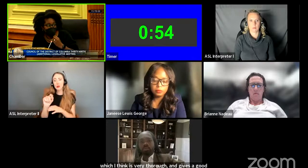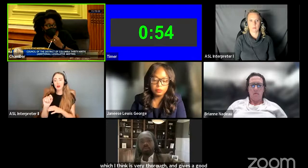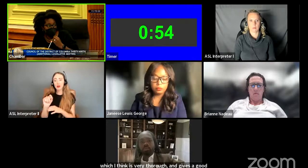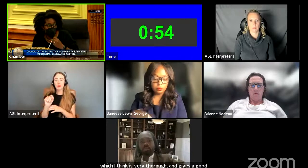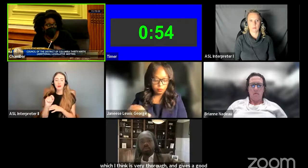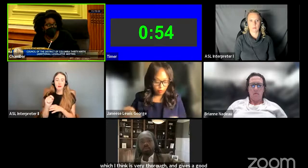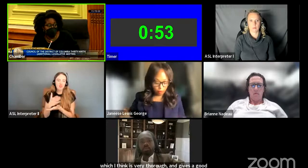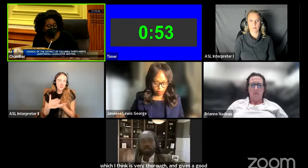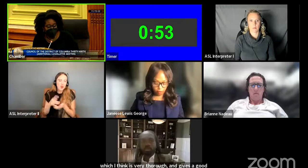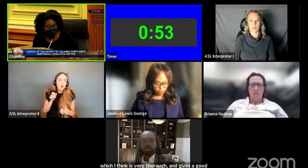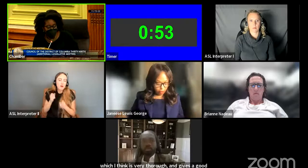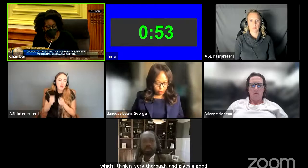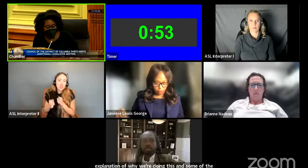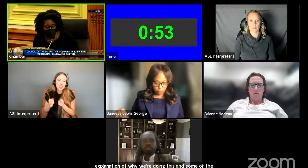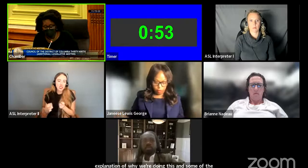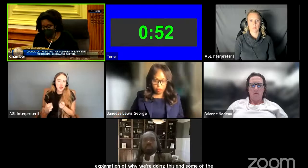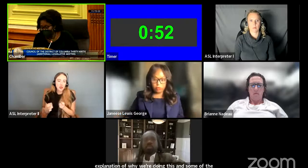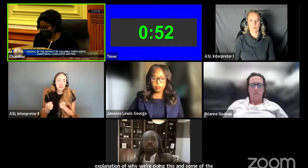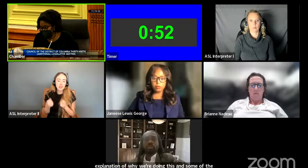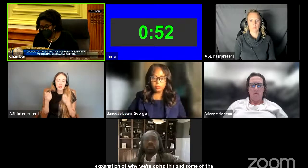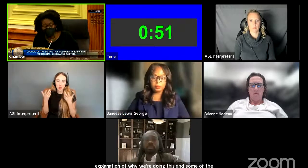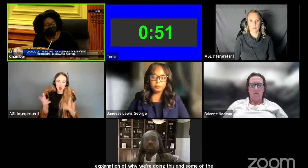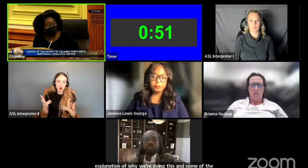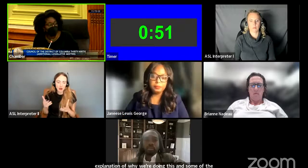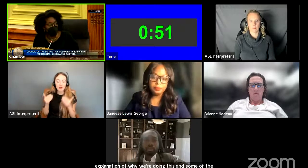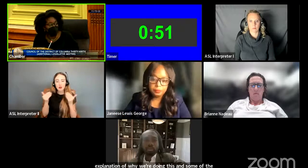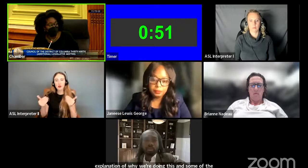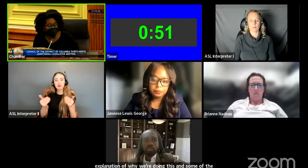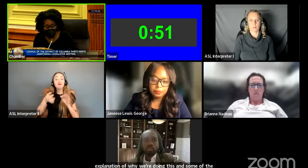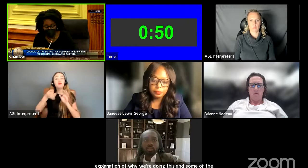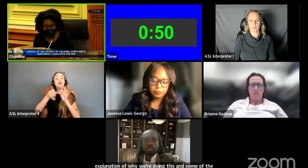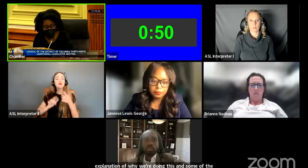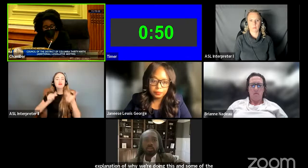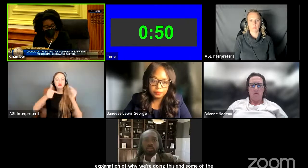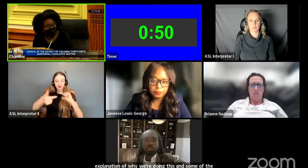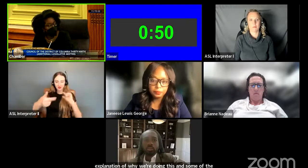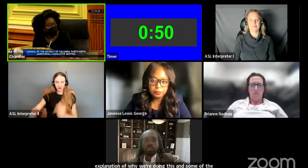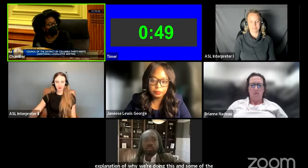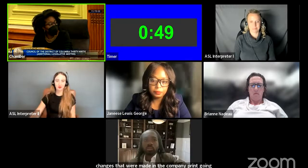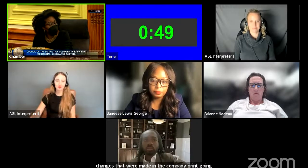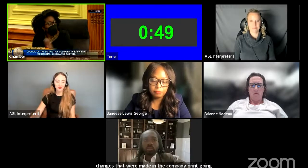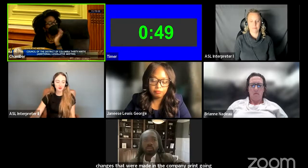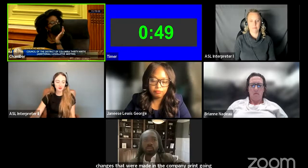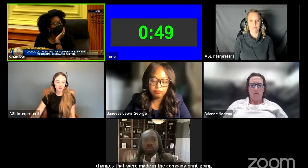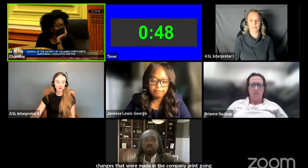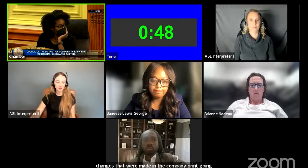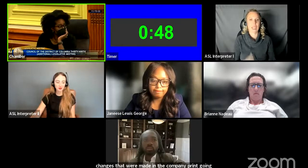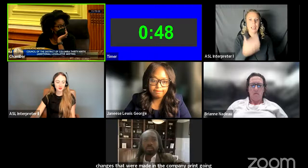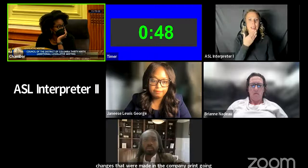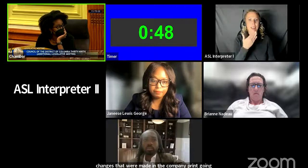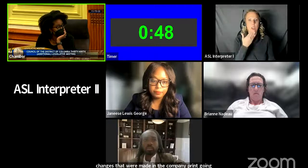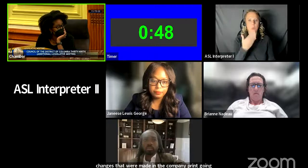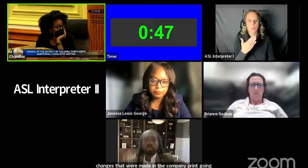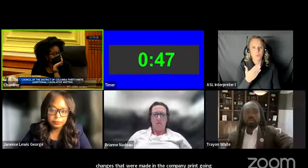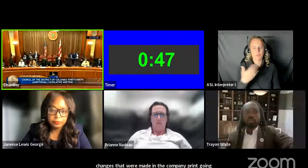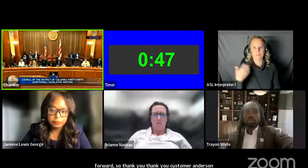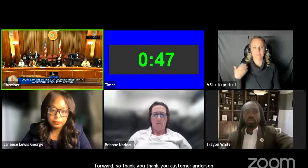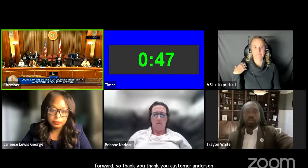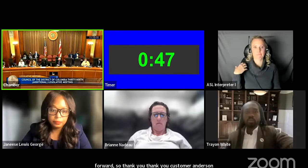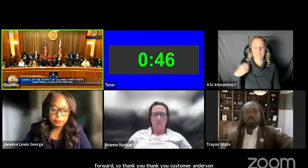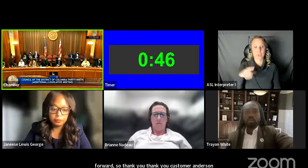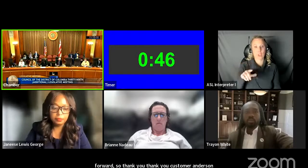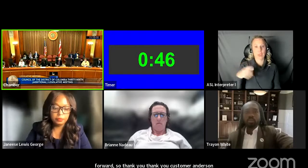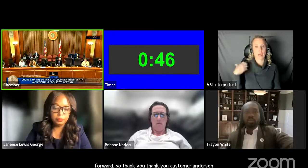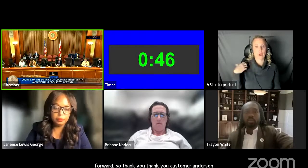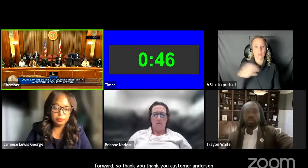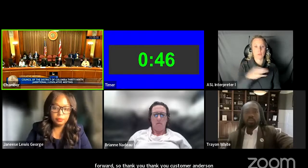some of the changes that were made in the committee print going forward. So thank you. Thank you, Councilmember Henderson. Councilmember Louis